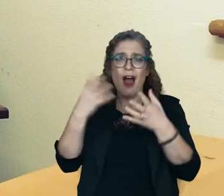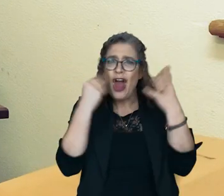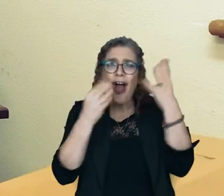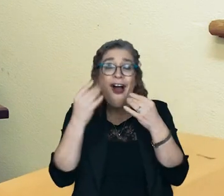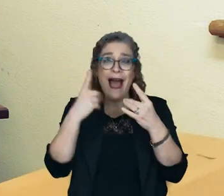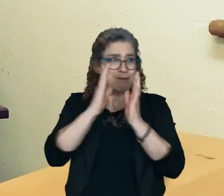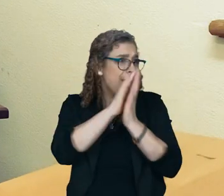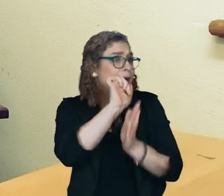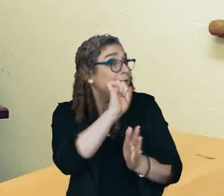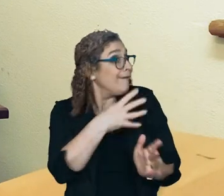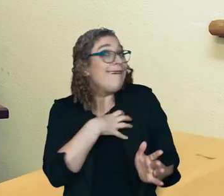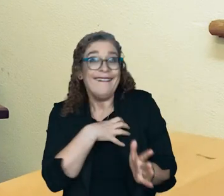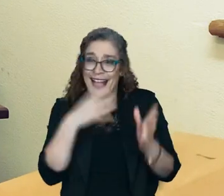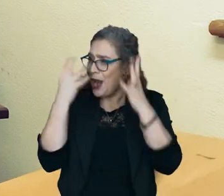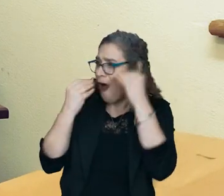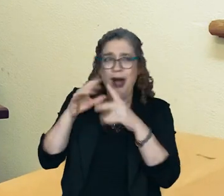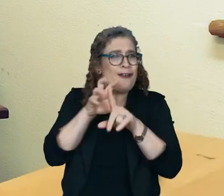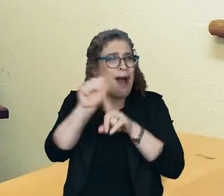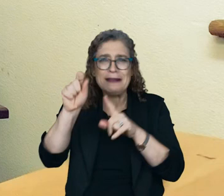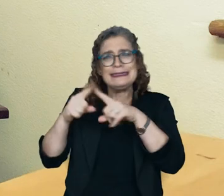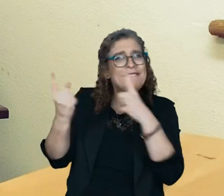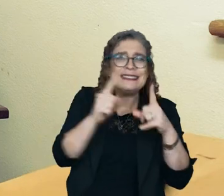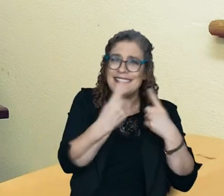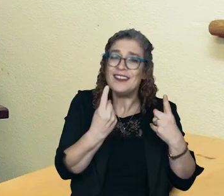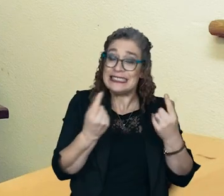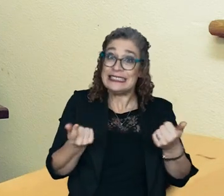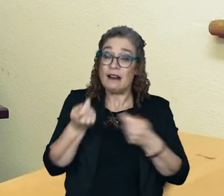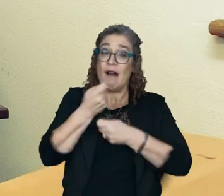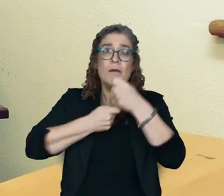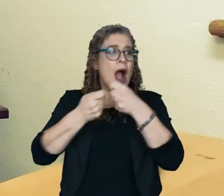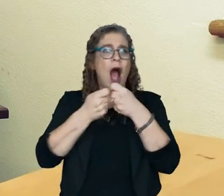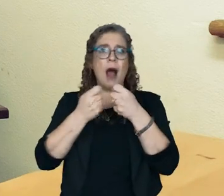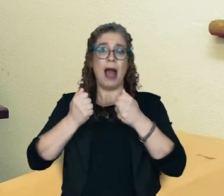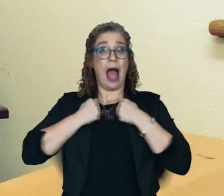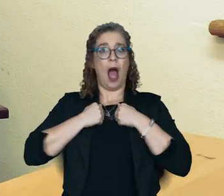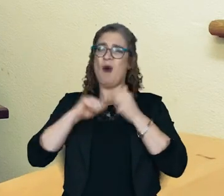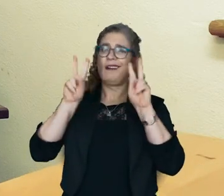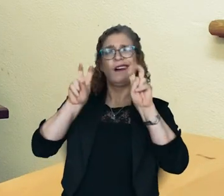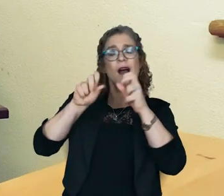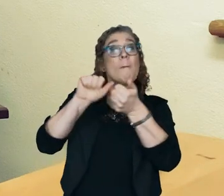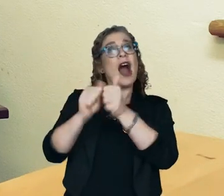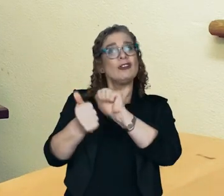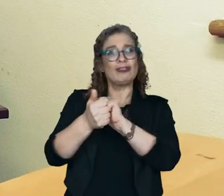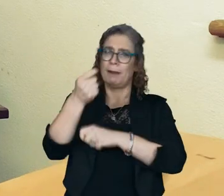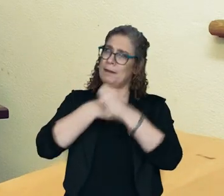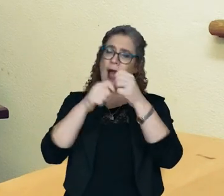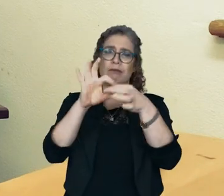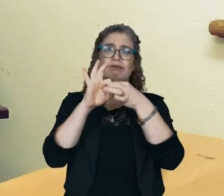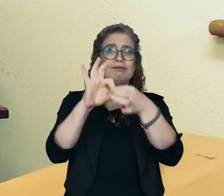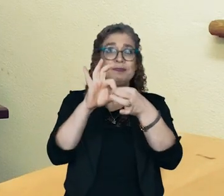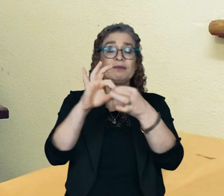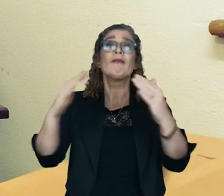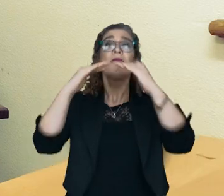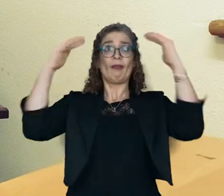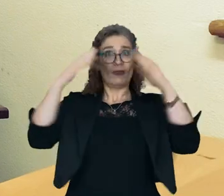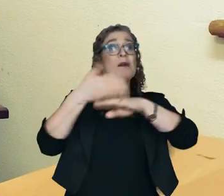terms of understanding our cultural differences as well. So it happens that the partnership happens at an episcopal